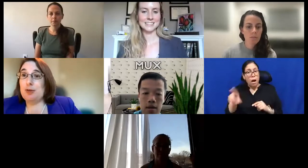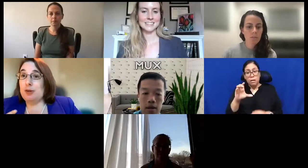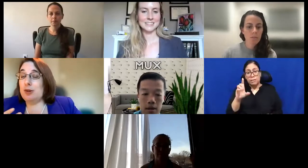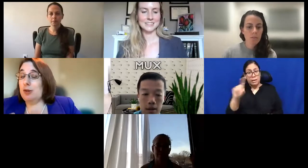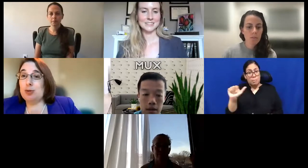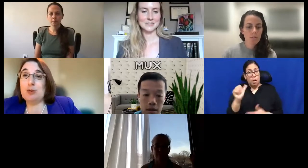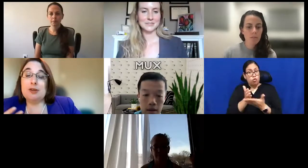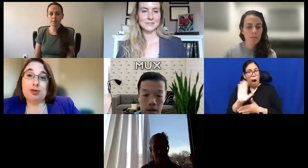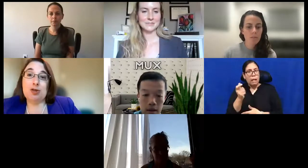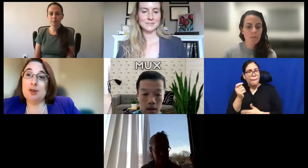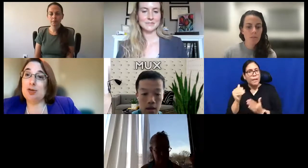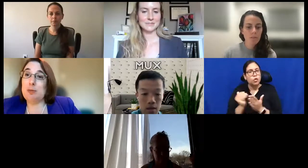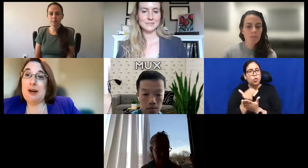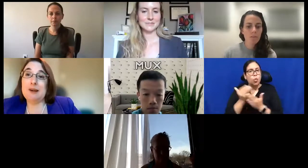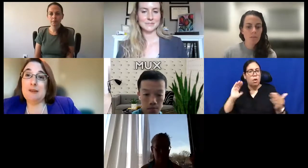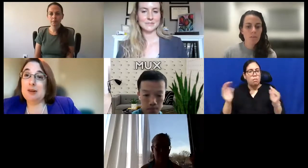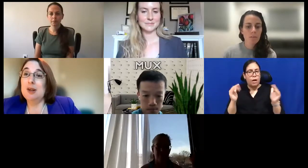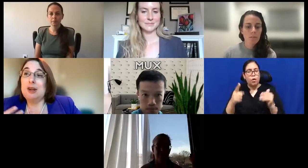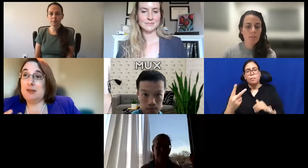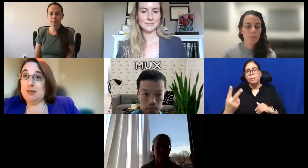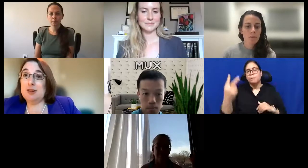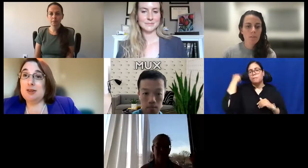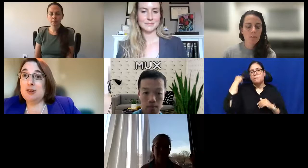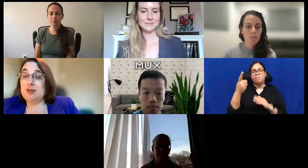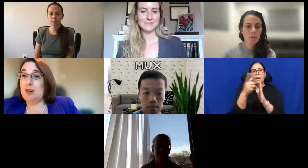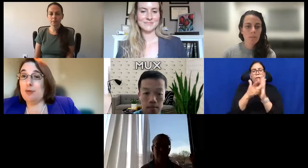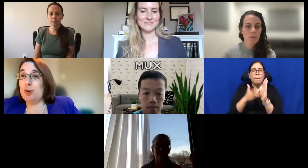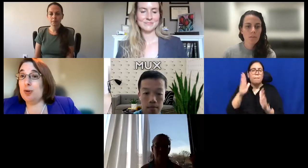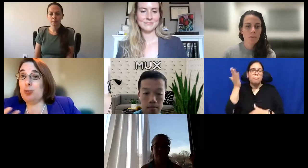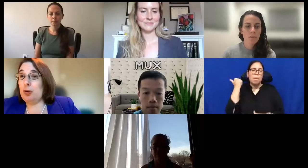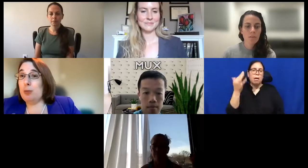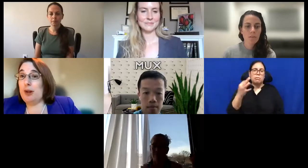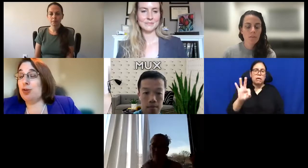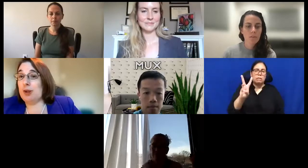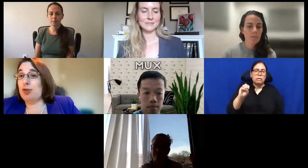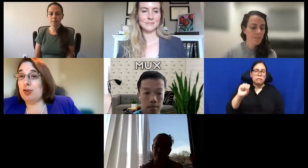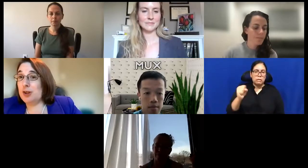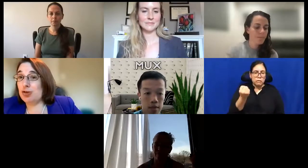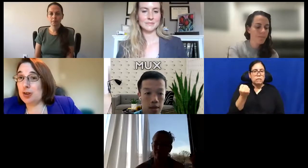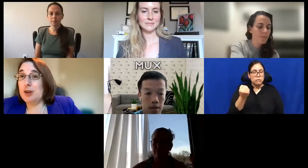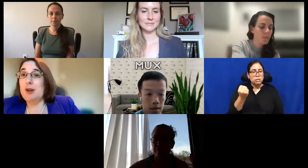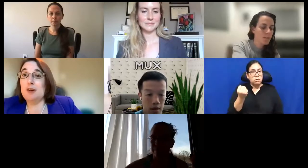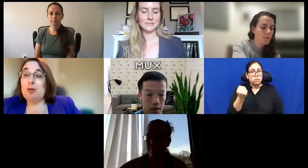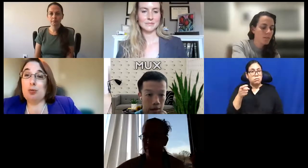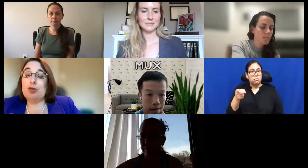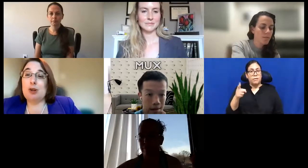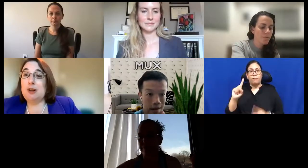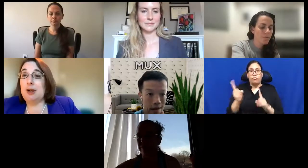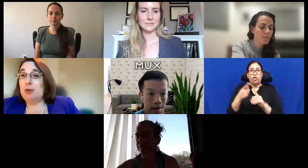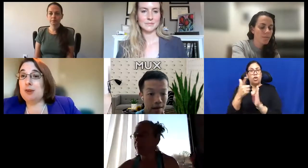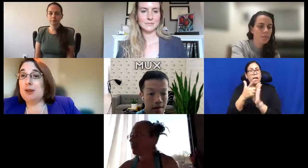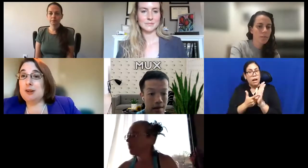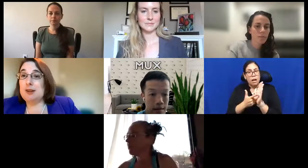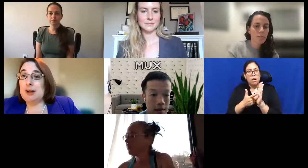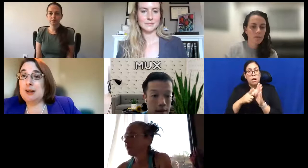dealing with, you know, civil rights legislations back in the 60s, and the first real major legislation, the original